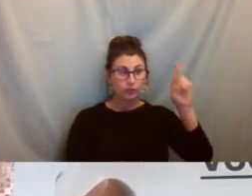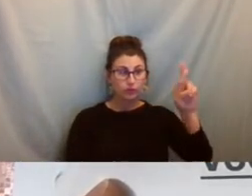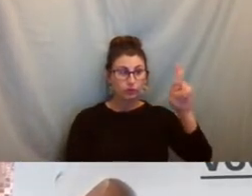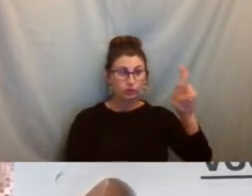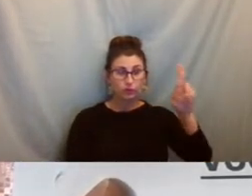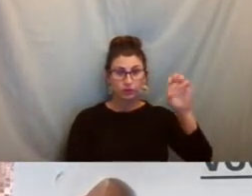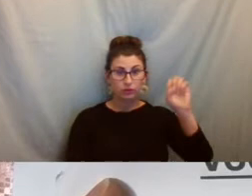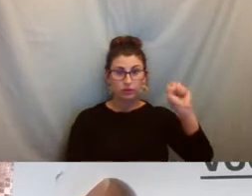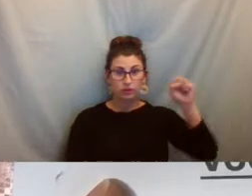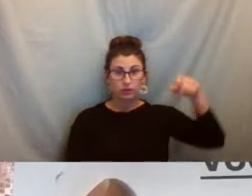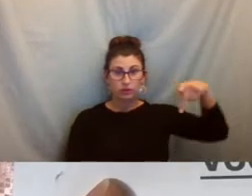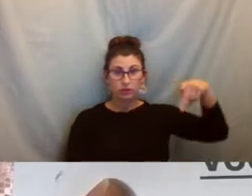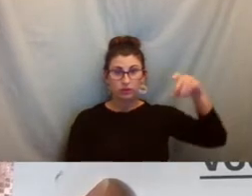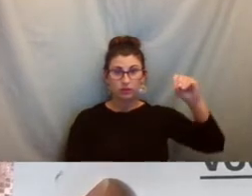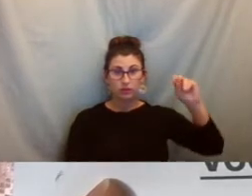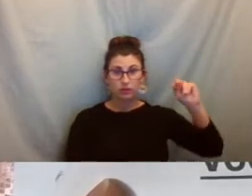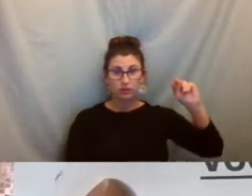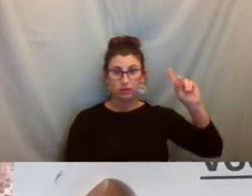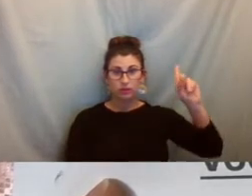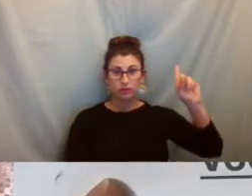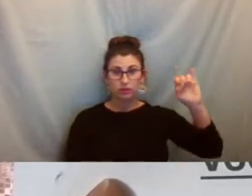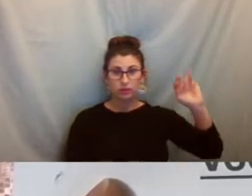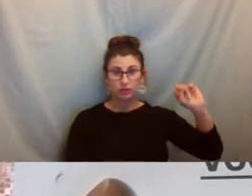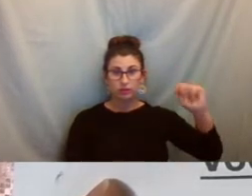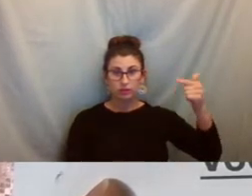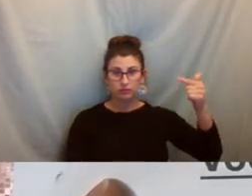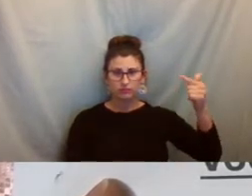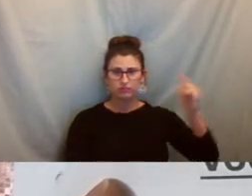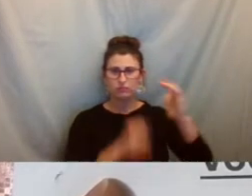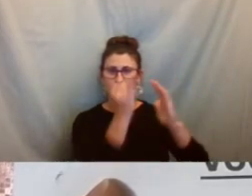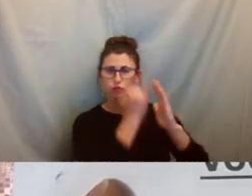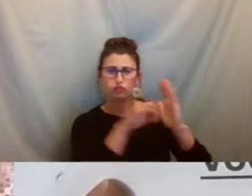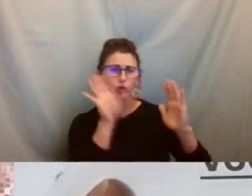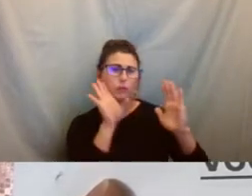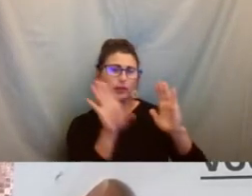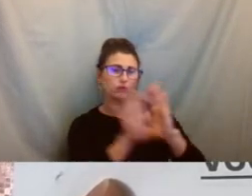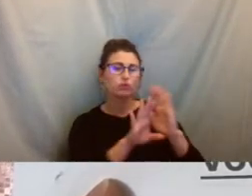Corresponding angles. So let me draw a brief picture.